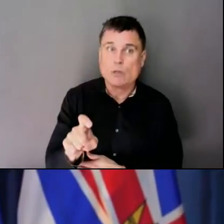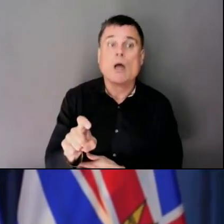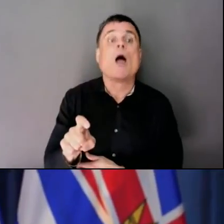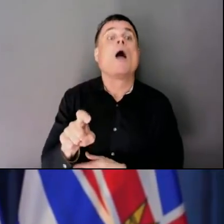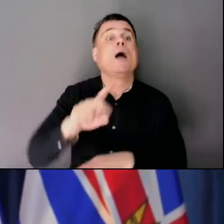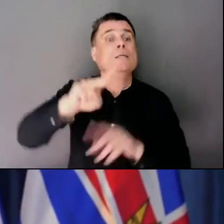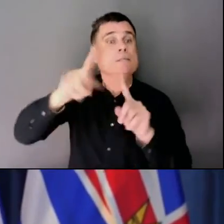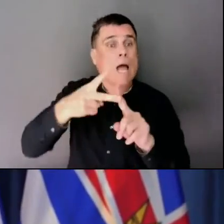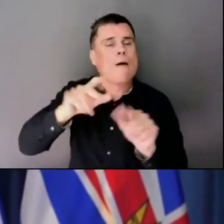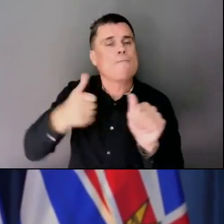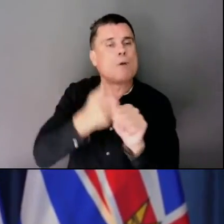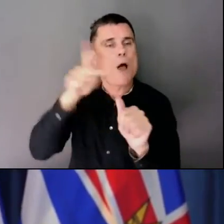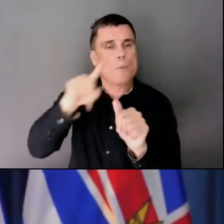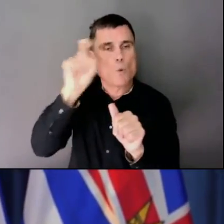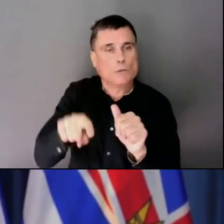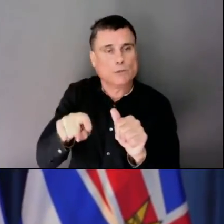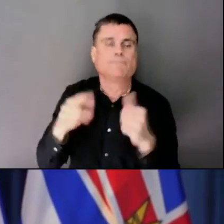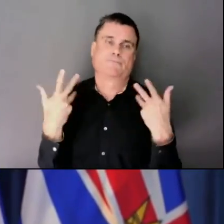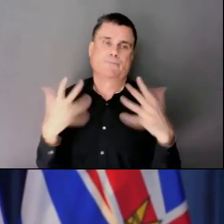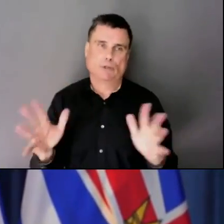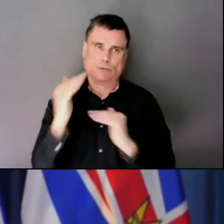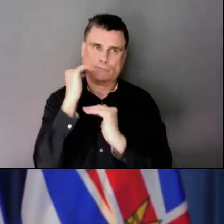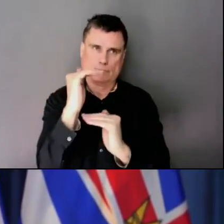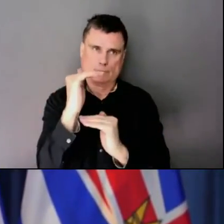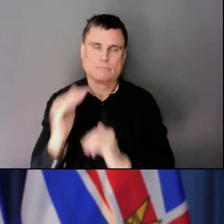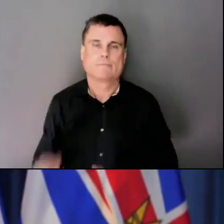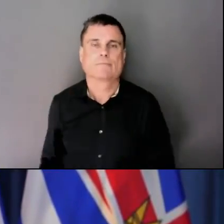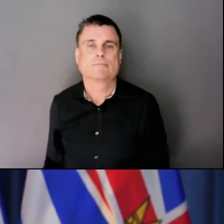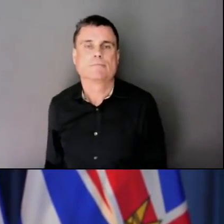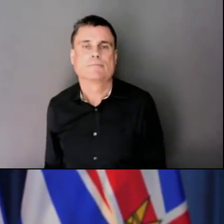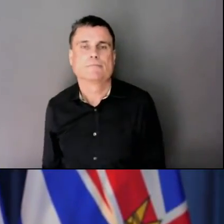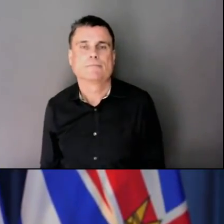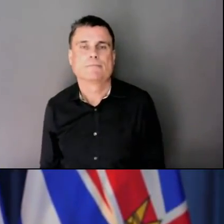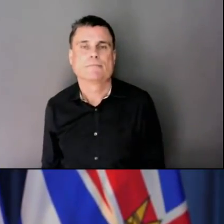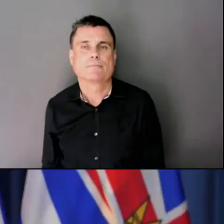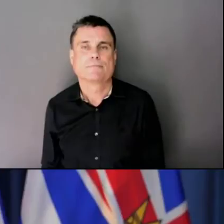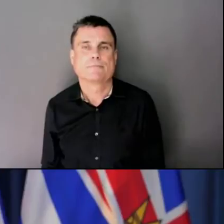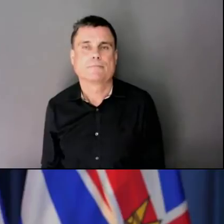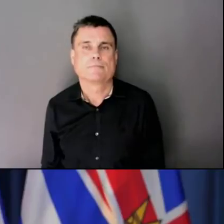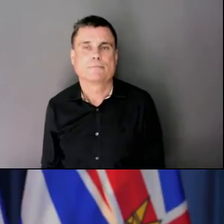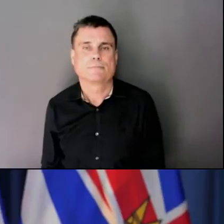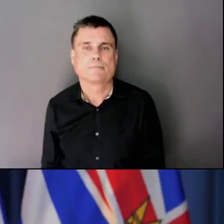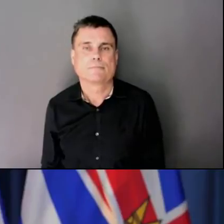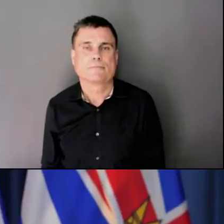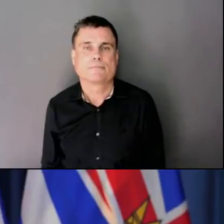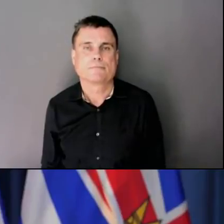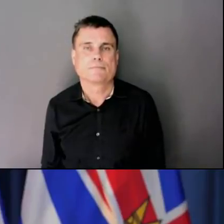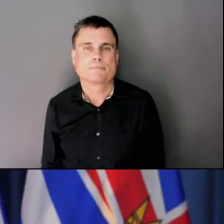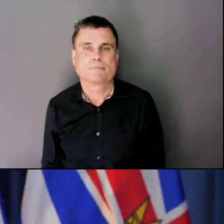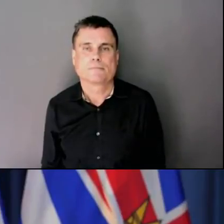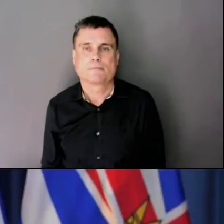We're going to do one question and one follow-up today, and starting with a question from Richard Zisman, Global.